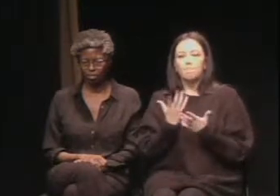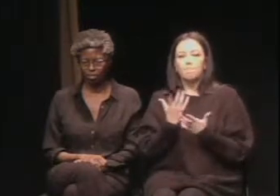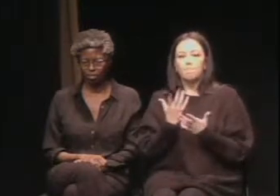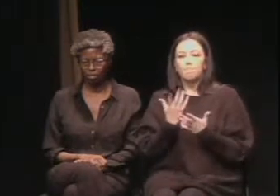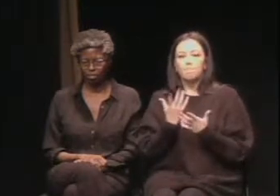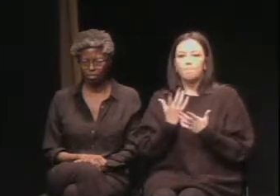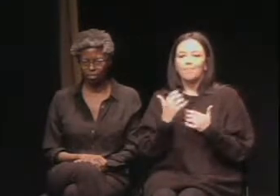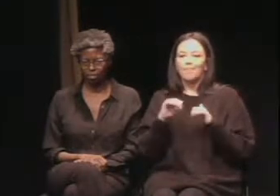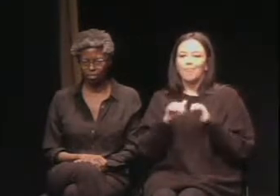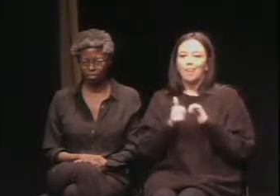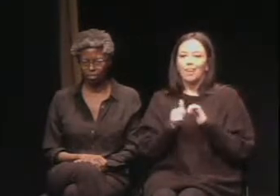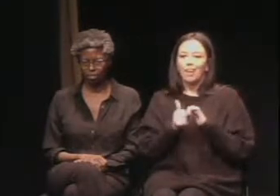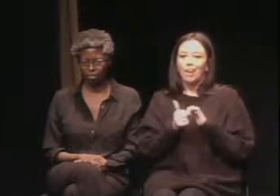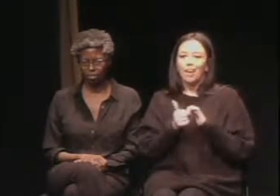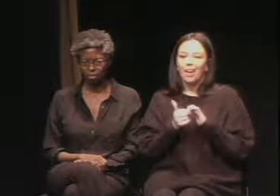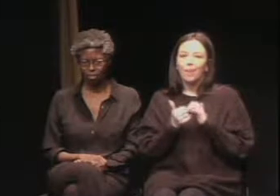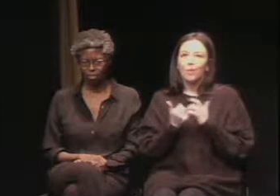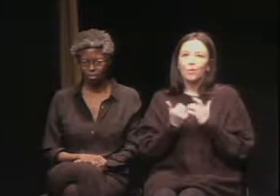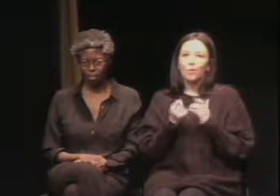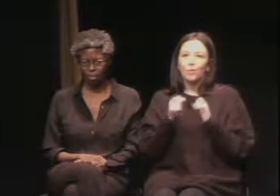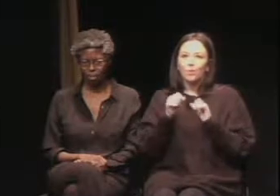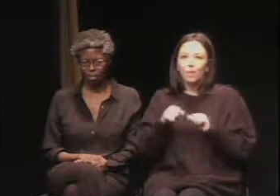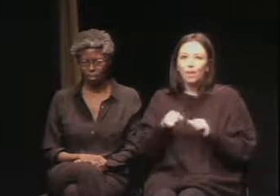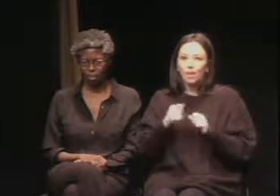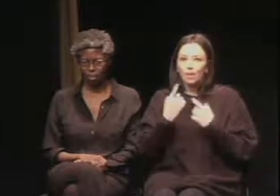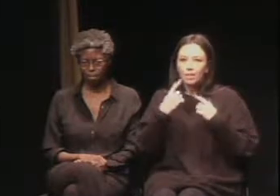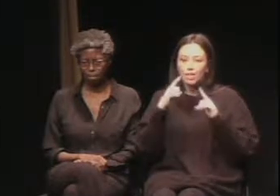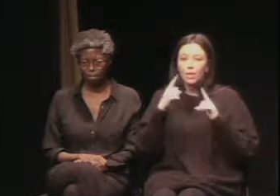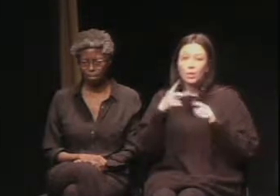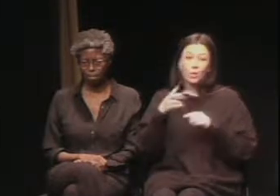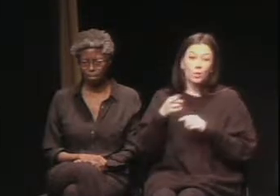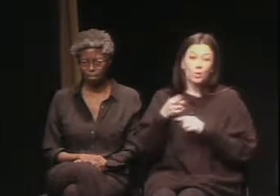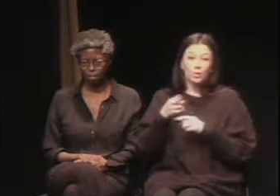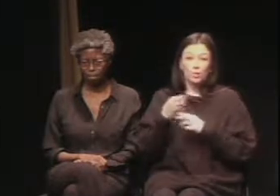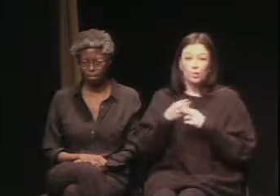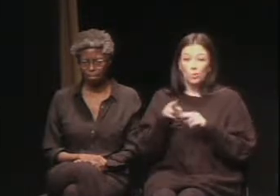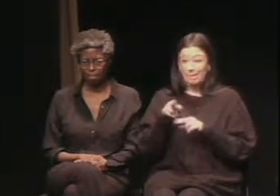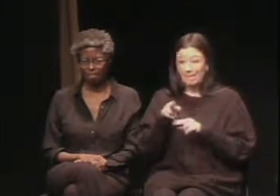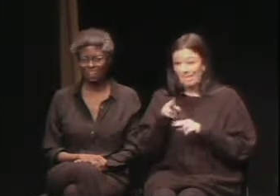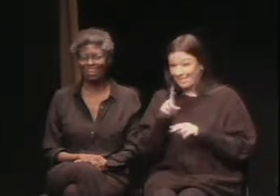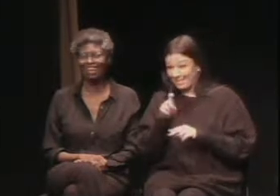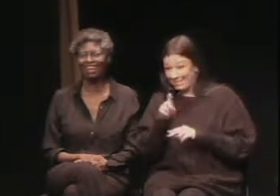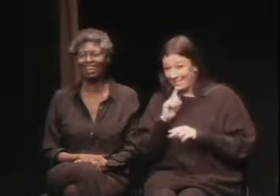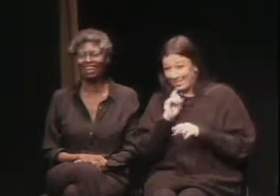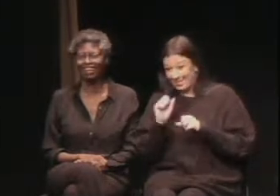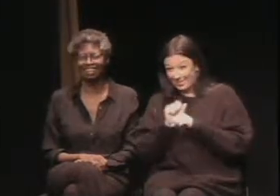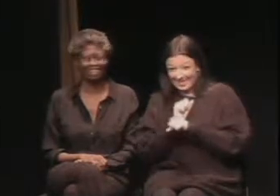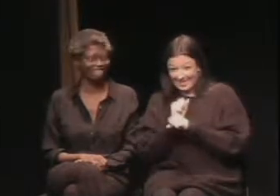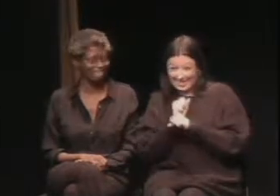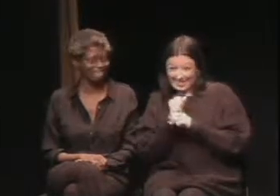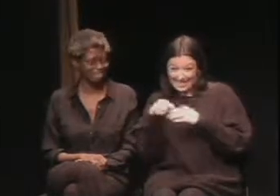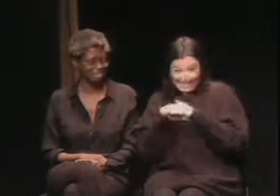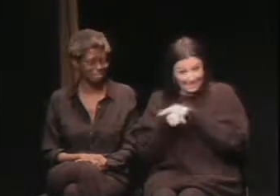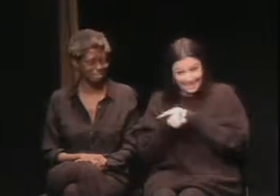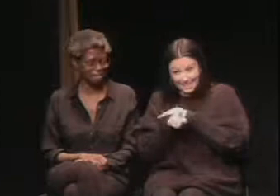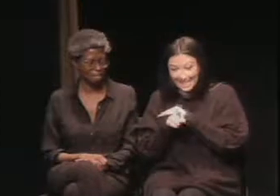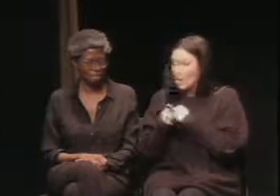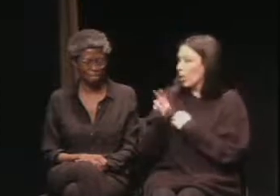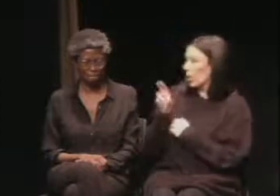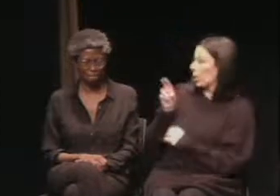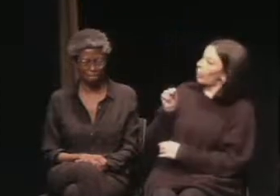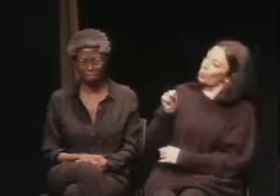it take, and is there, are there shortcuts? Know? Are there ways? That's the short